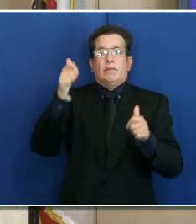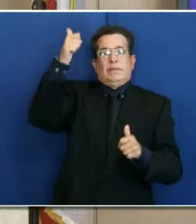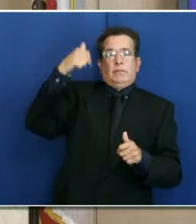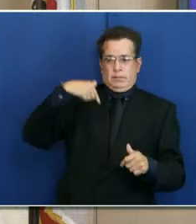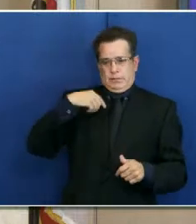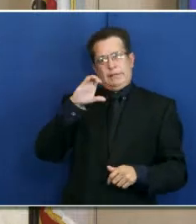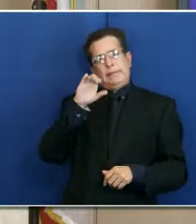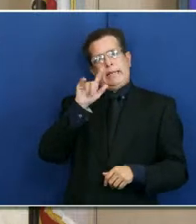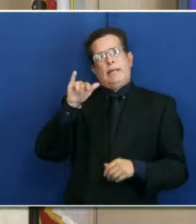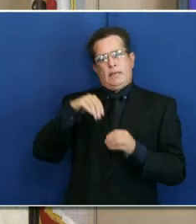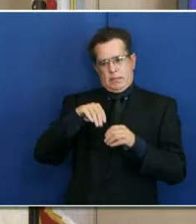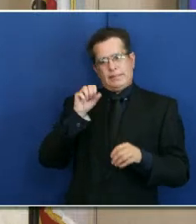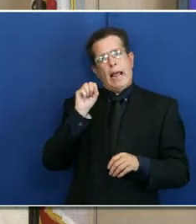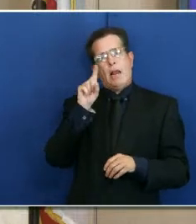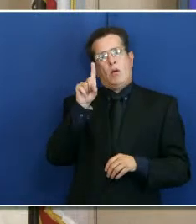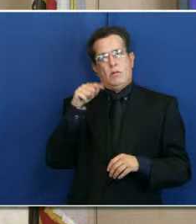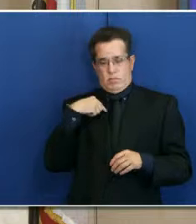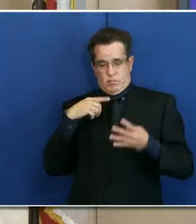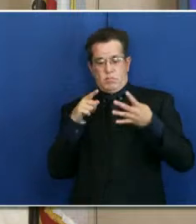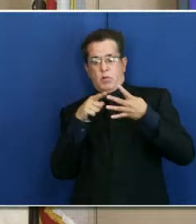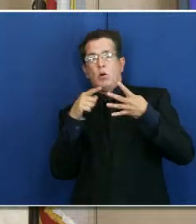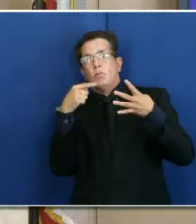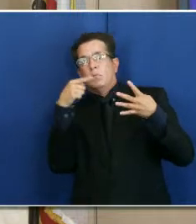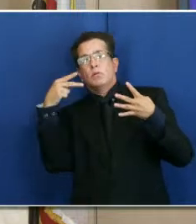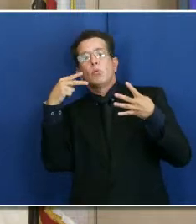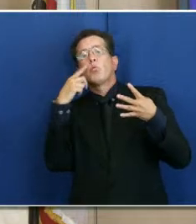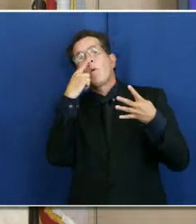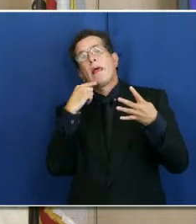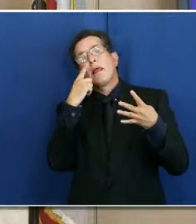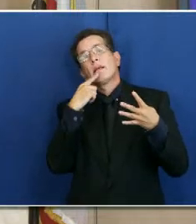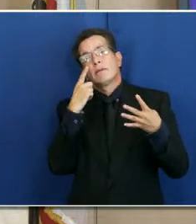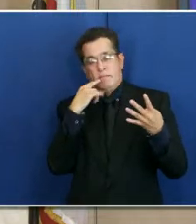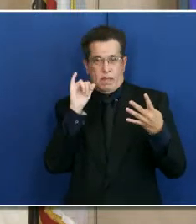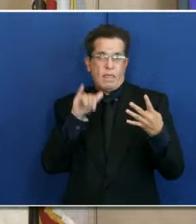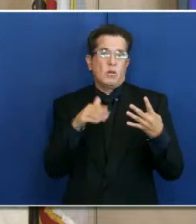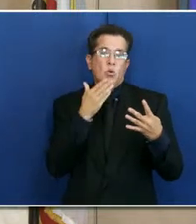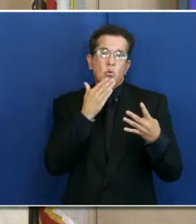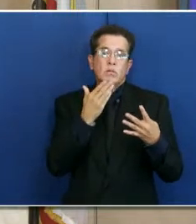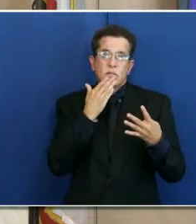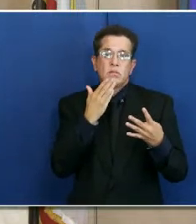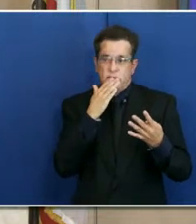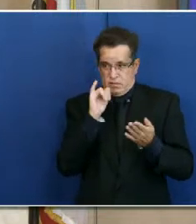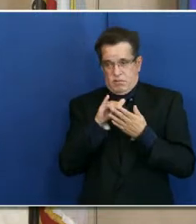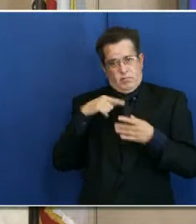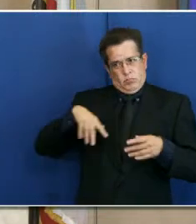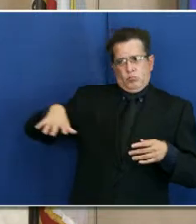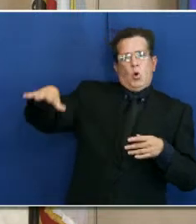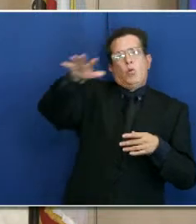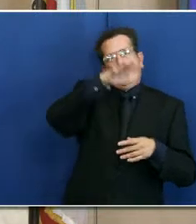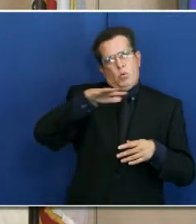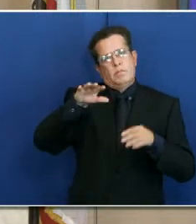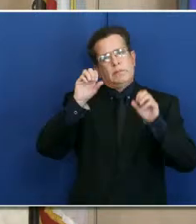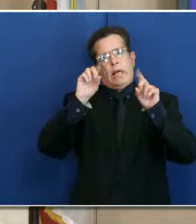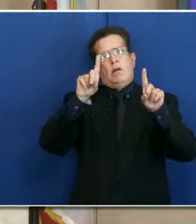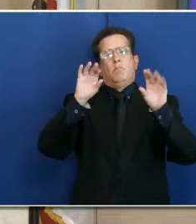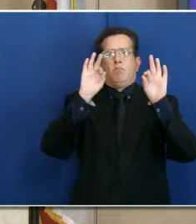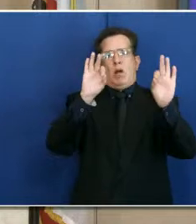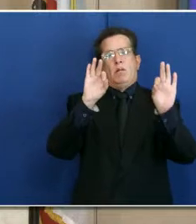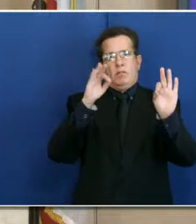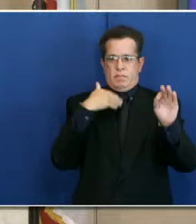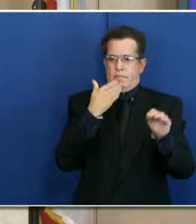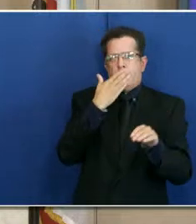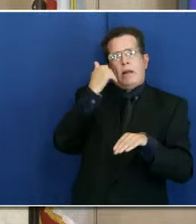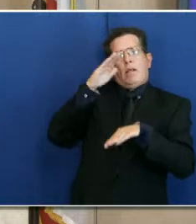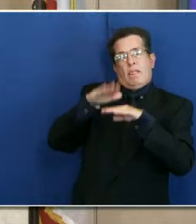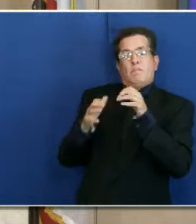to be in the red category. And I think that in part that's a testament to the reality we've done a good job in San Diego, better than most other